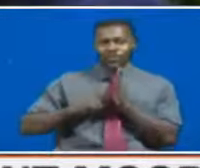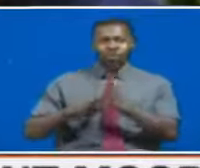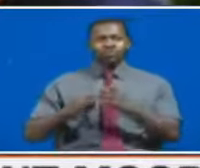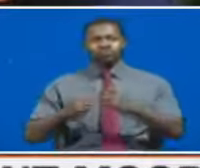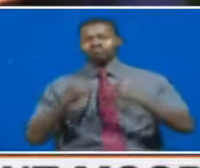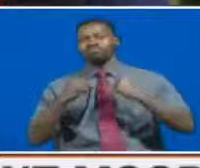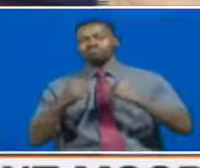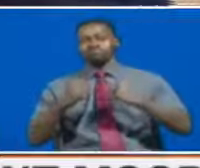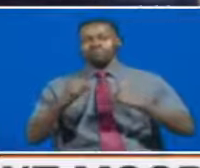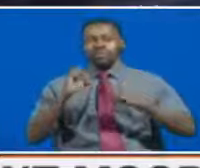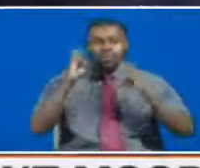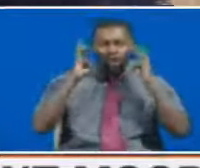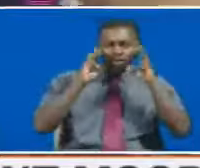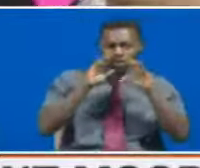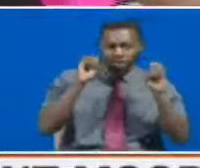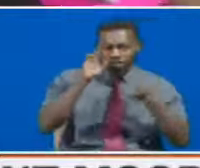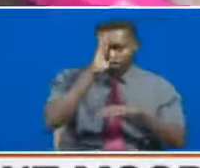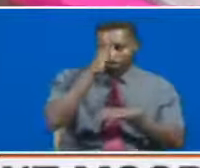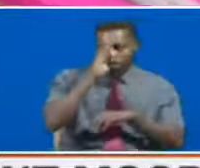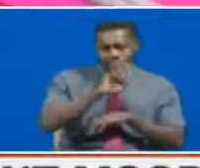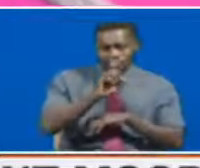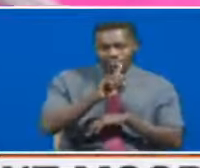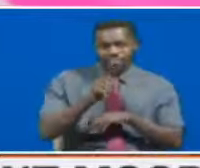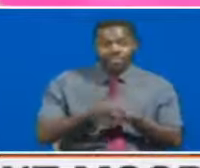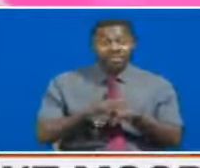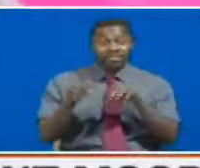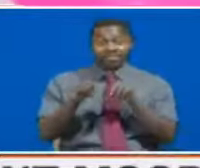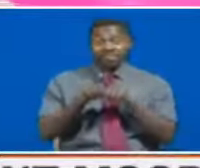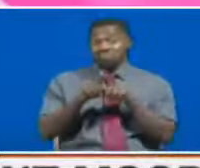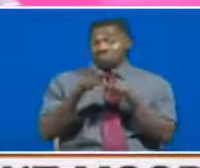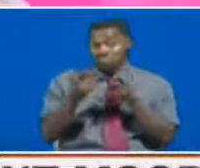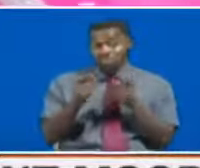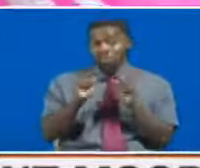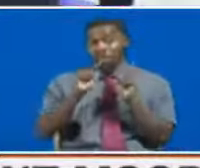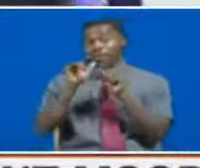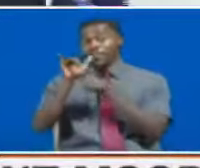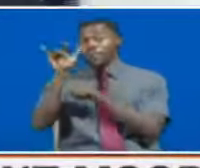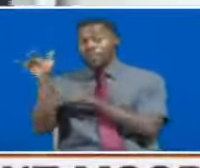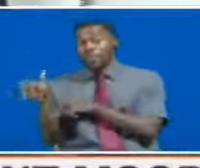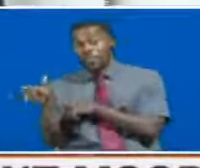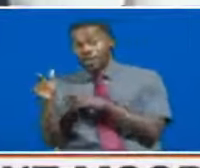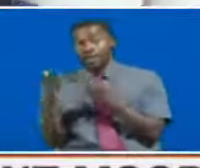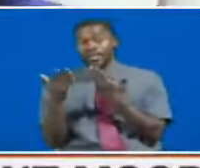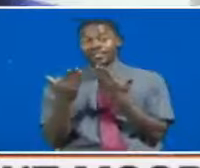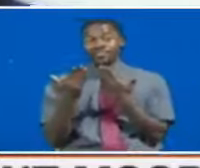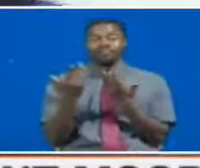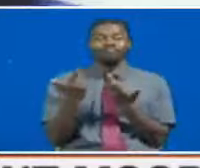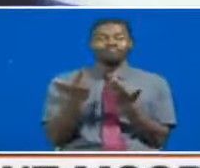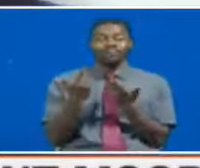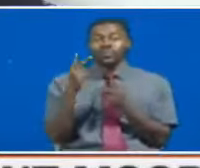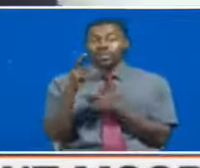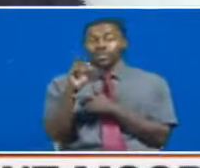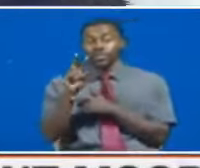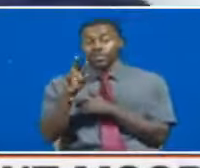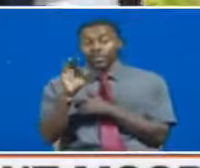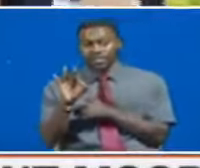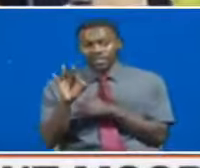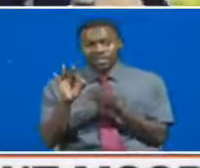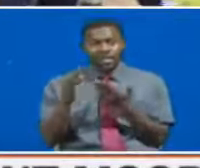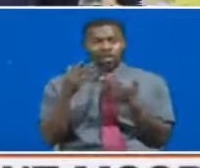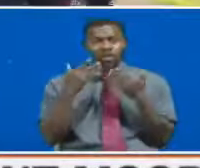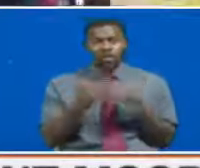That one, I don't have any doubt with it. Lionesses will be out for a title that eluded them in 2023 after